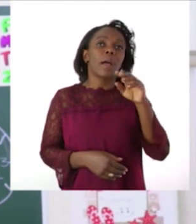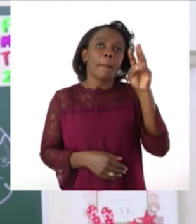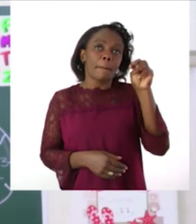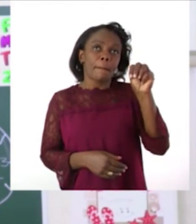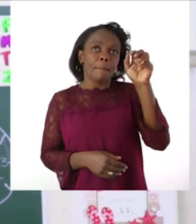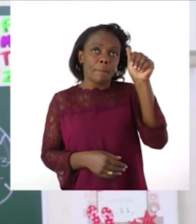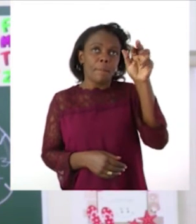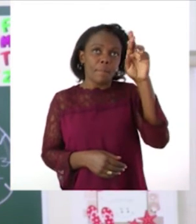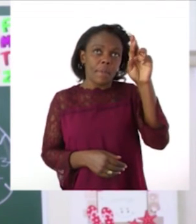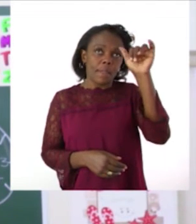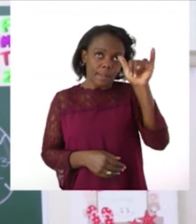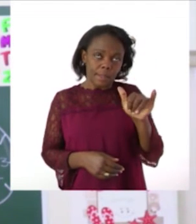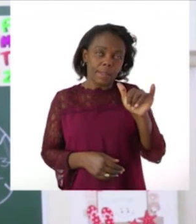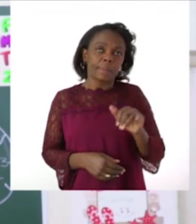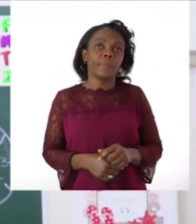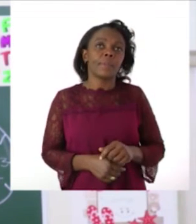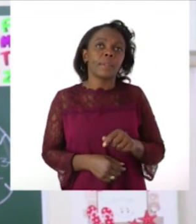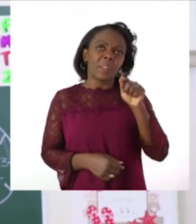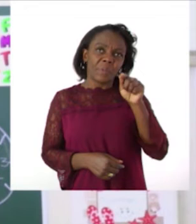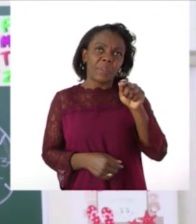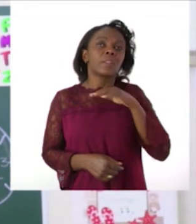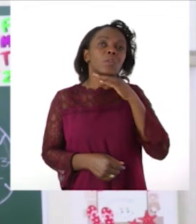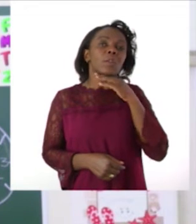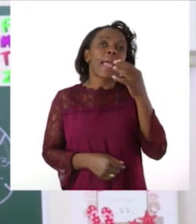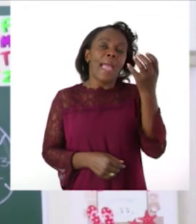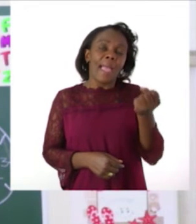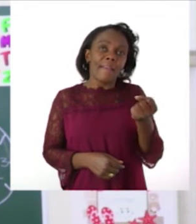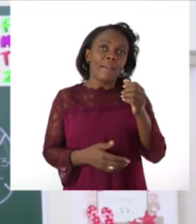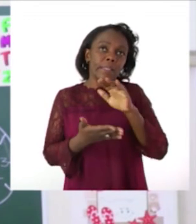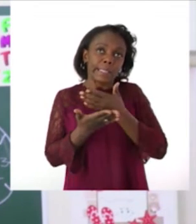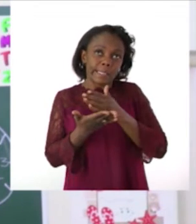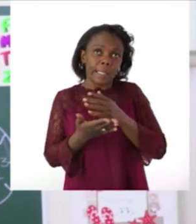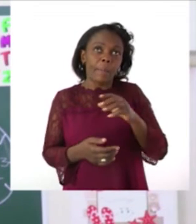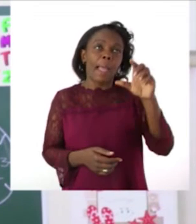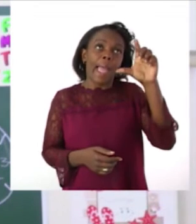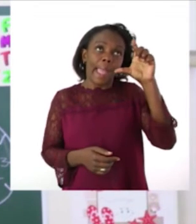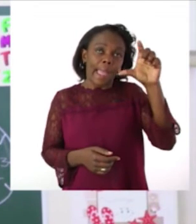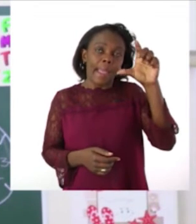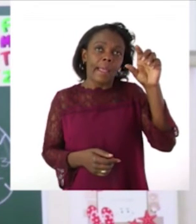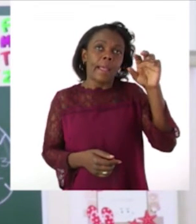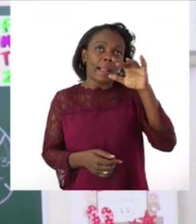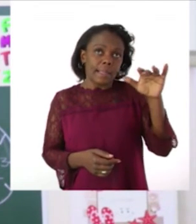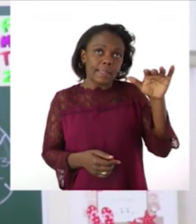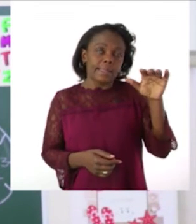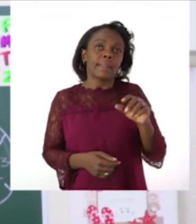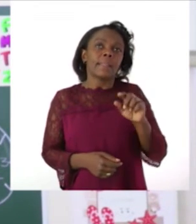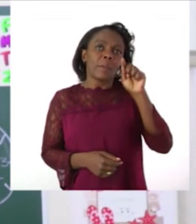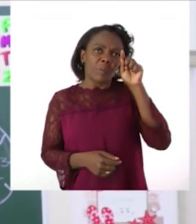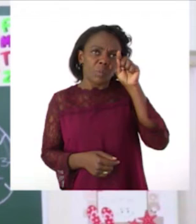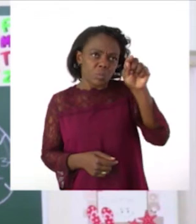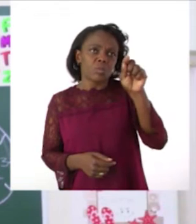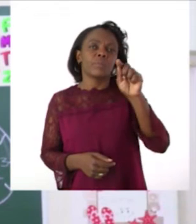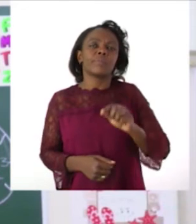story, there are some capital letters and there are some full stops. Now, I would like you to identify them,